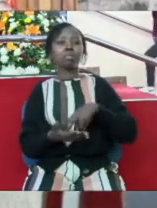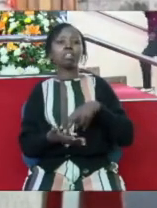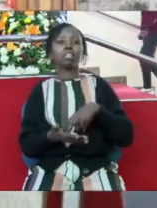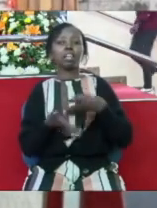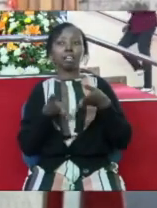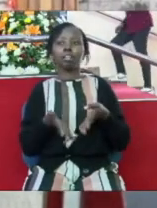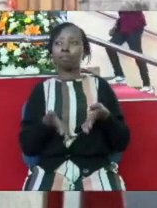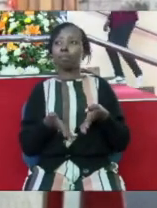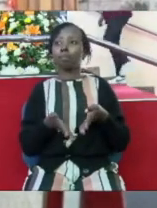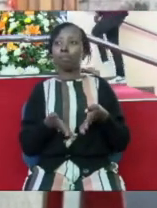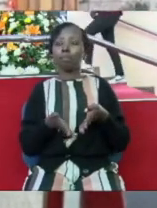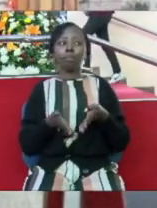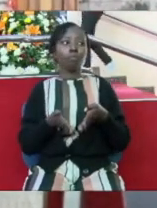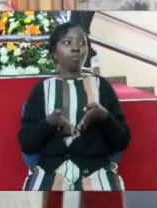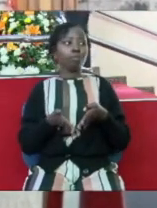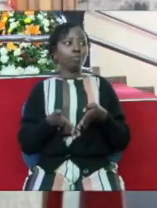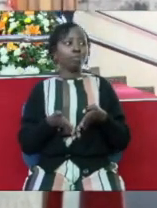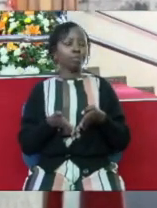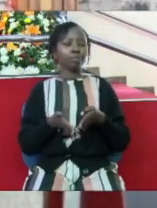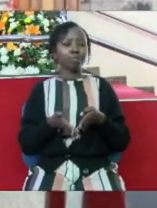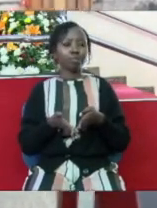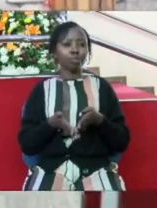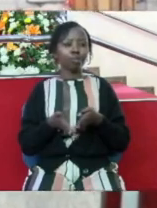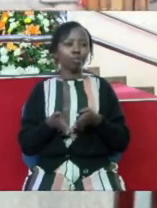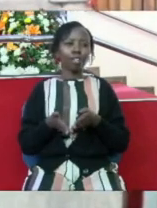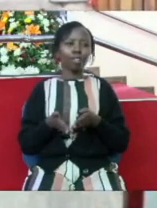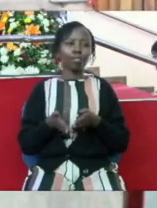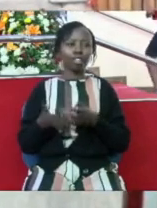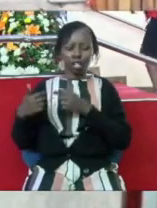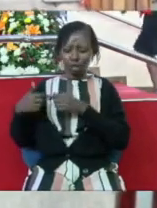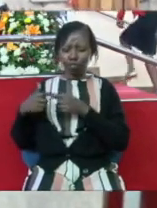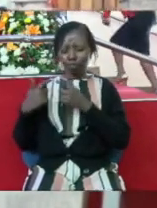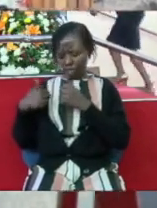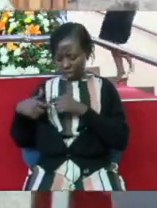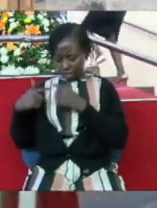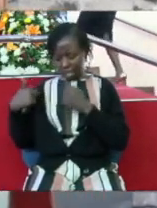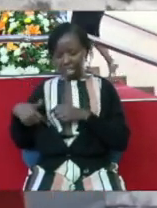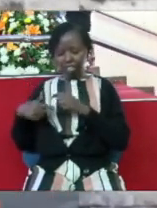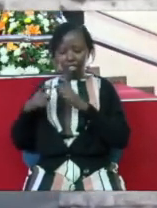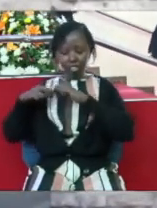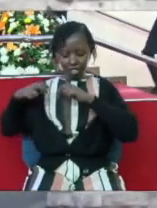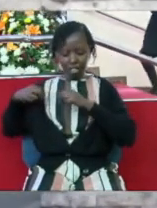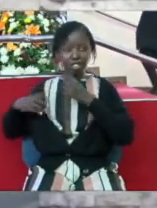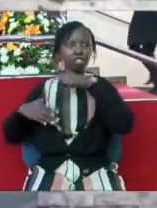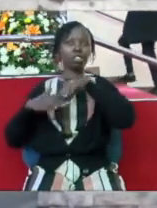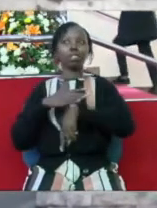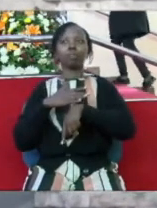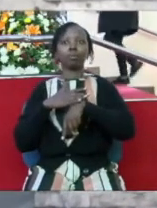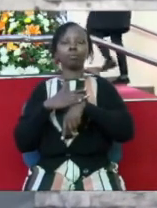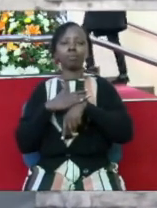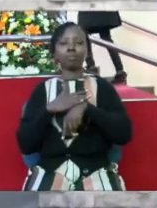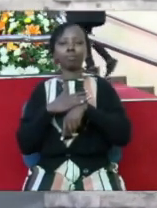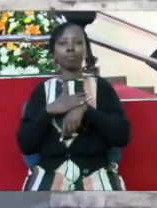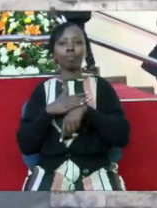tunaposimama siku ya leo, have a reflection. Kuwa na mtazamo tena. Look deep inside your heart. Jiangalie ndani ya moyo wako. And be